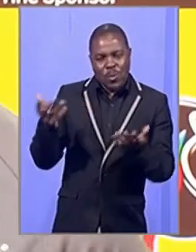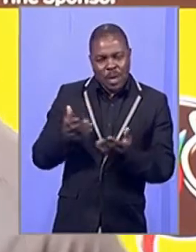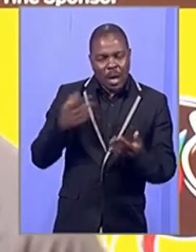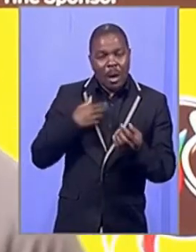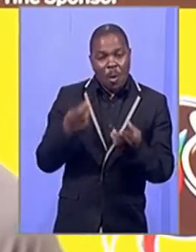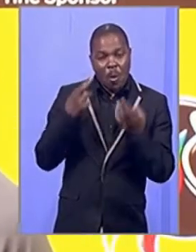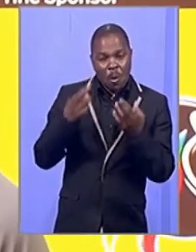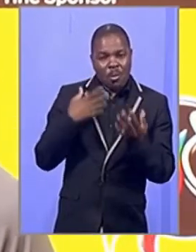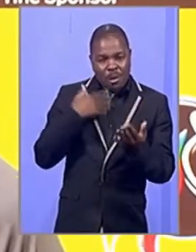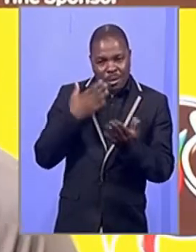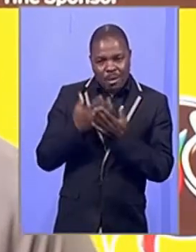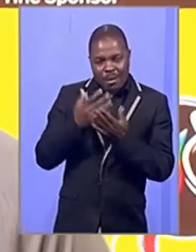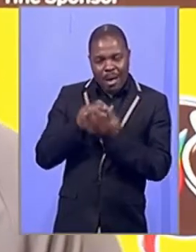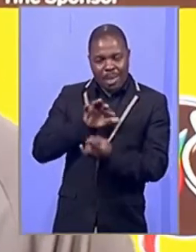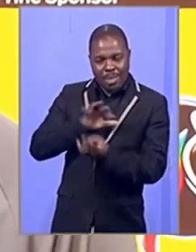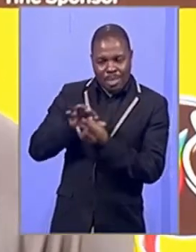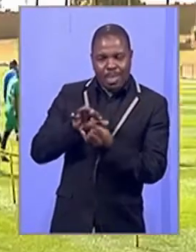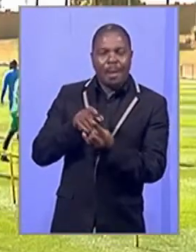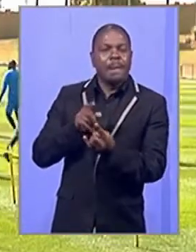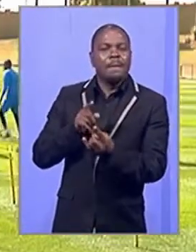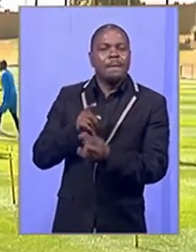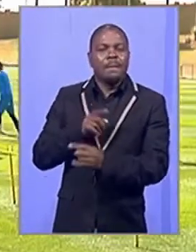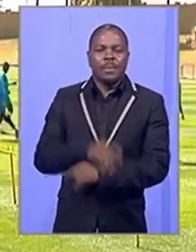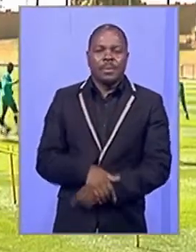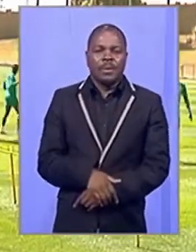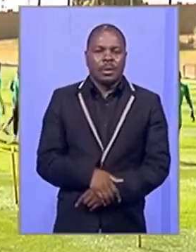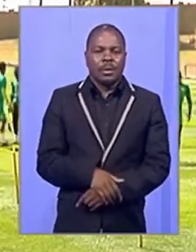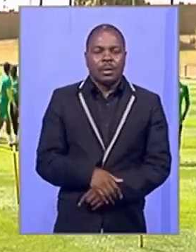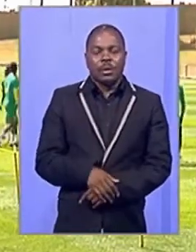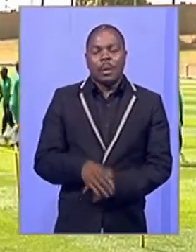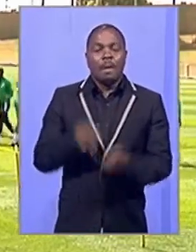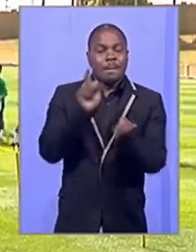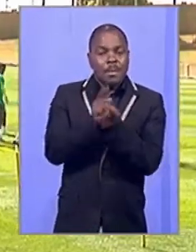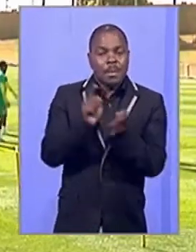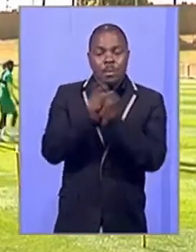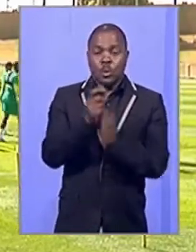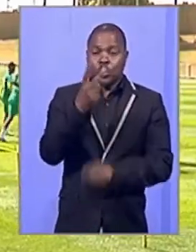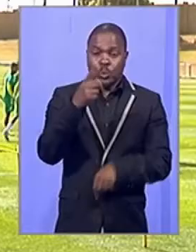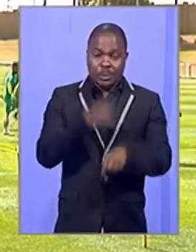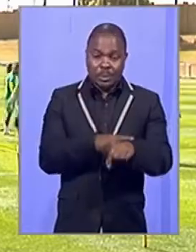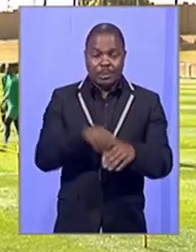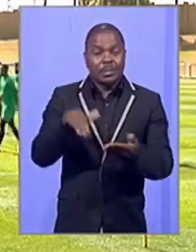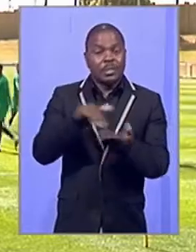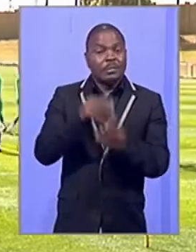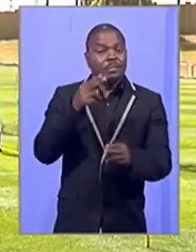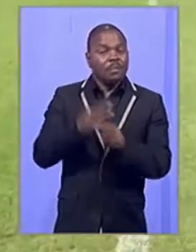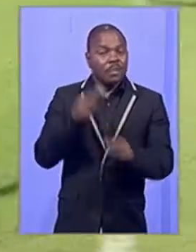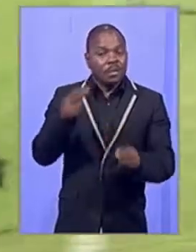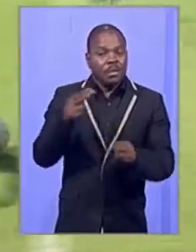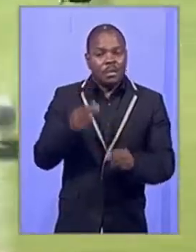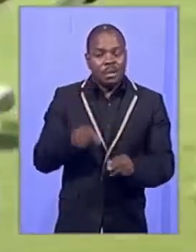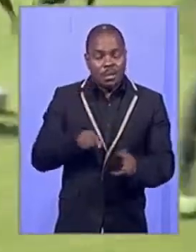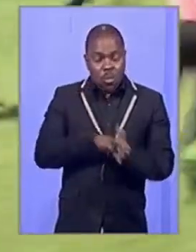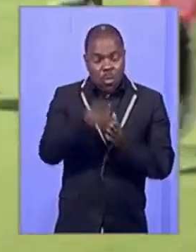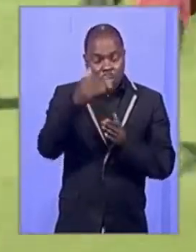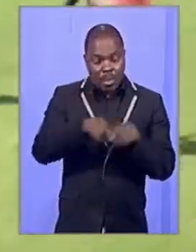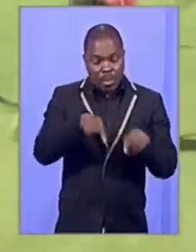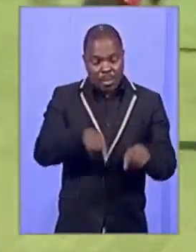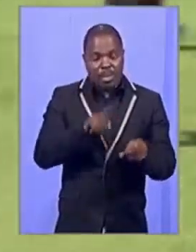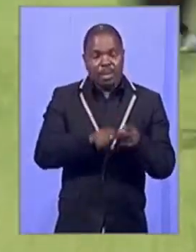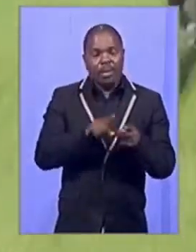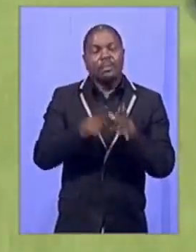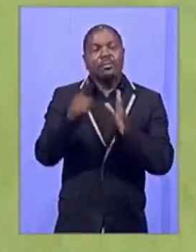can use that to our advantage. Maoto a bobedi a papadi tsena tsa seka makgaolakgang a tla bapalwa mafelong a beke a tsatsi